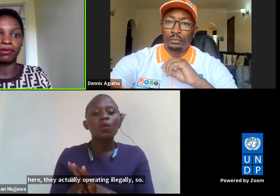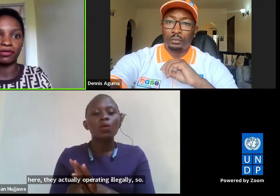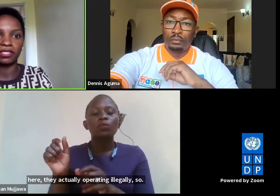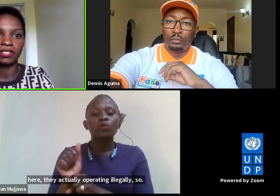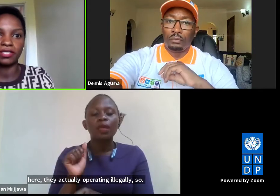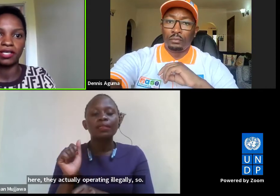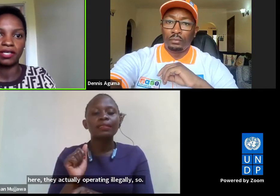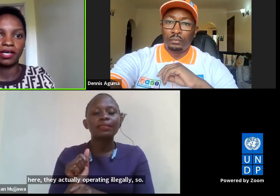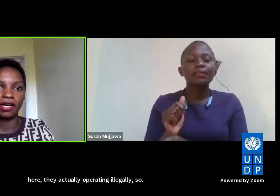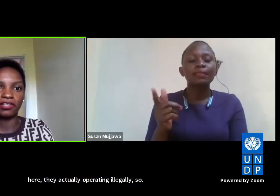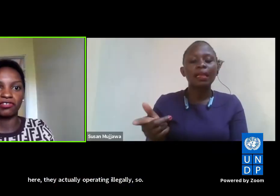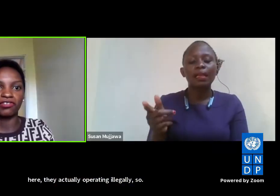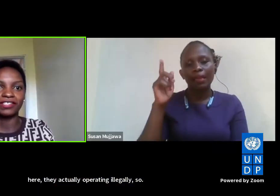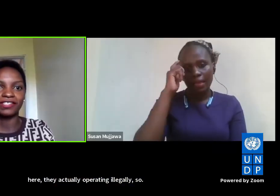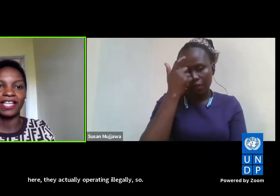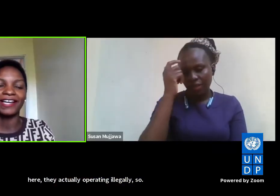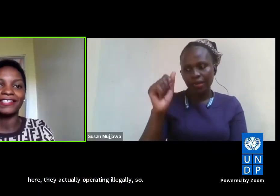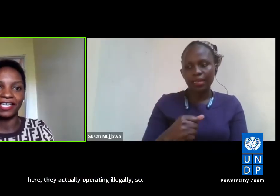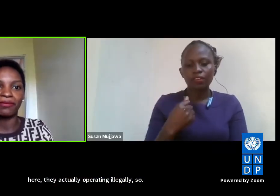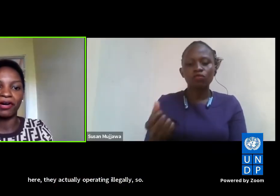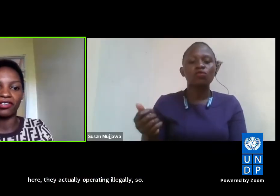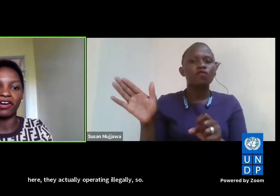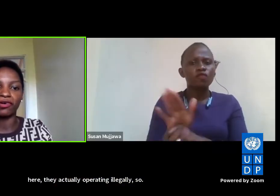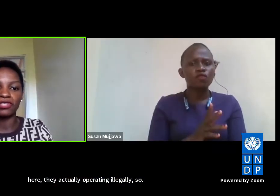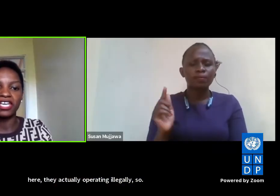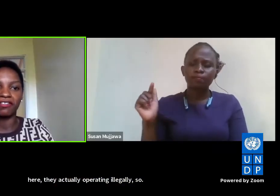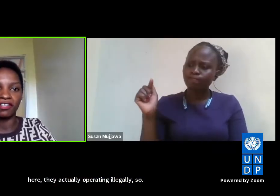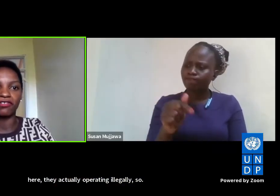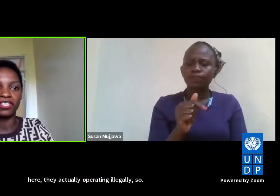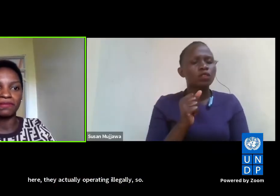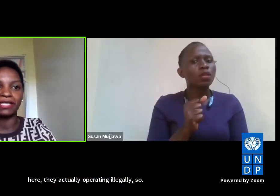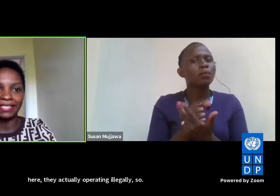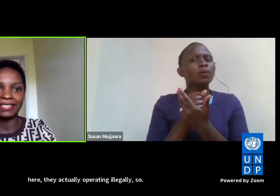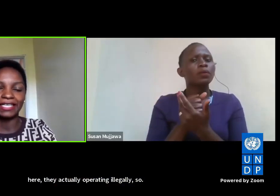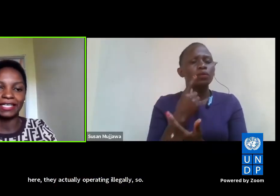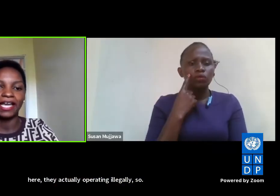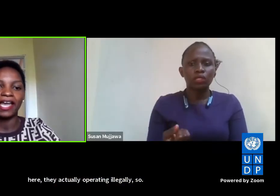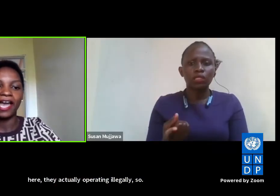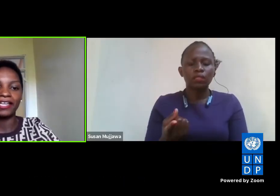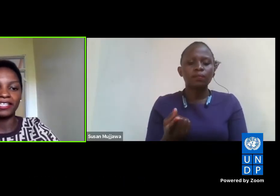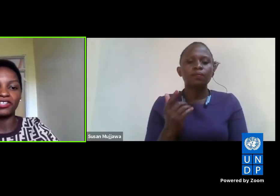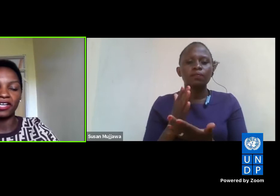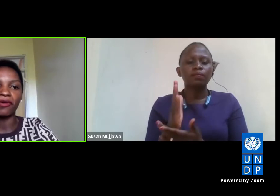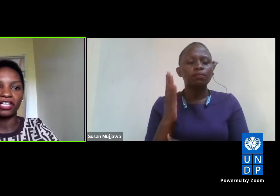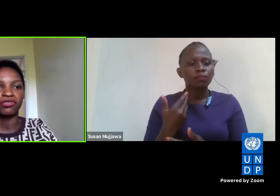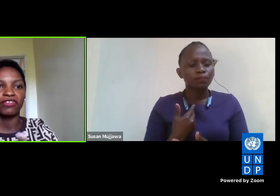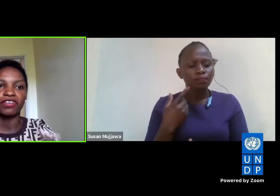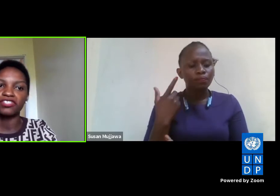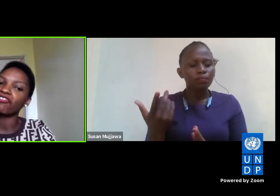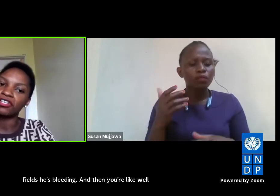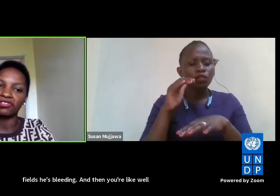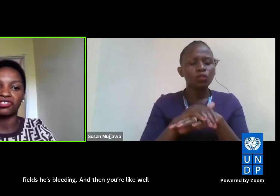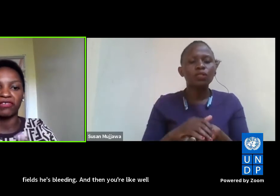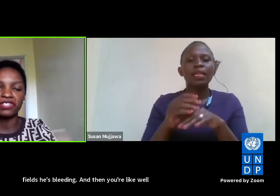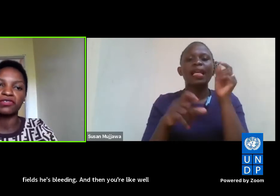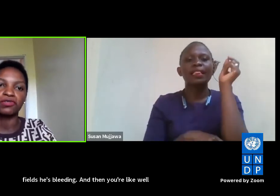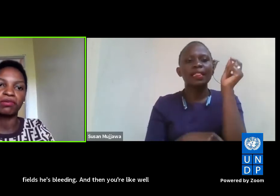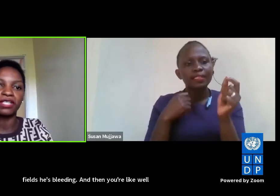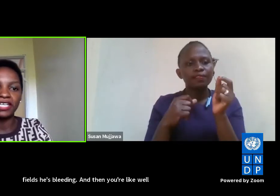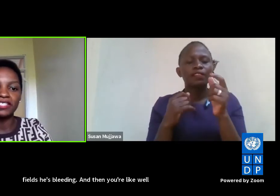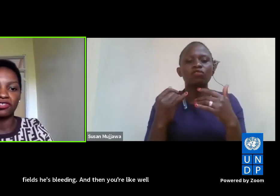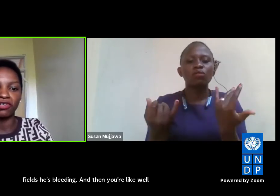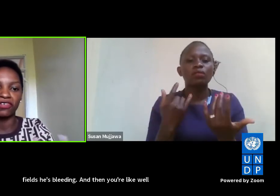to support. You know, it's just like a dilemma. You have caught a thief, he's bleeding. And then you're like, where should we first run to? Should we